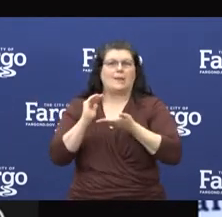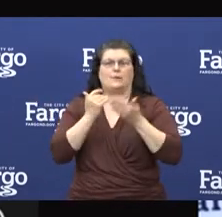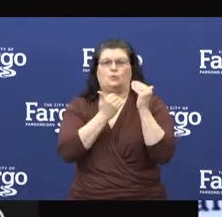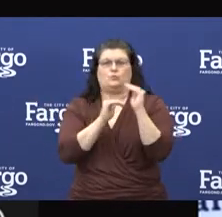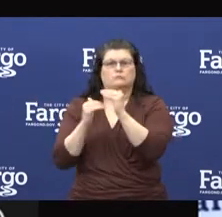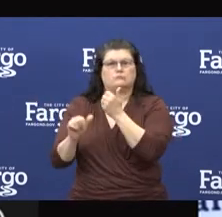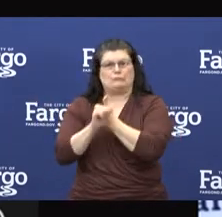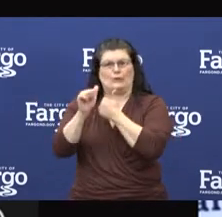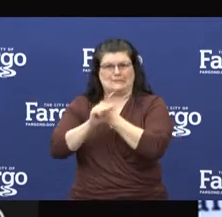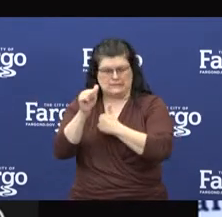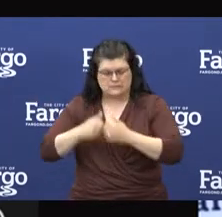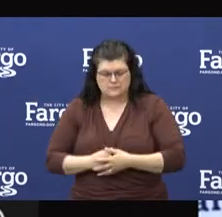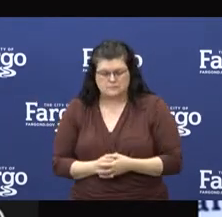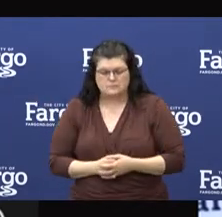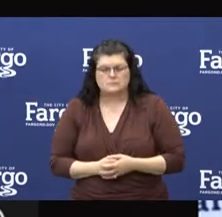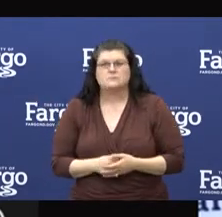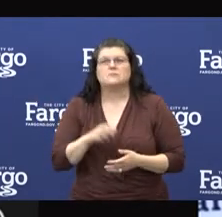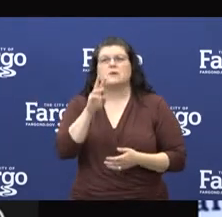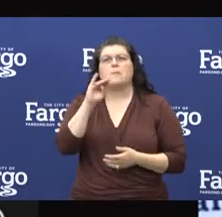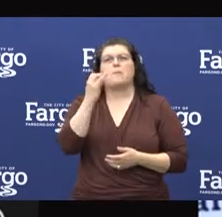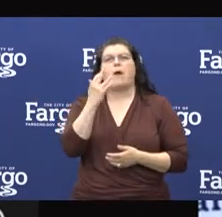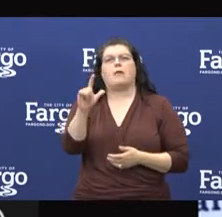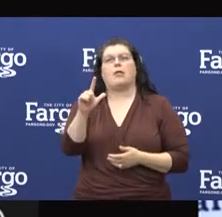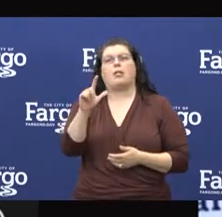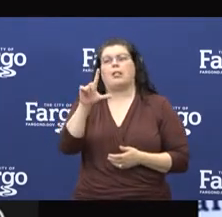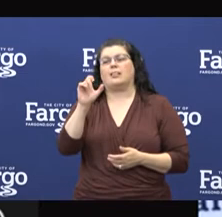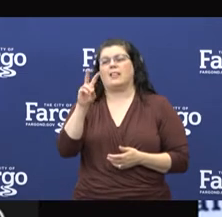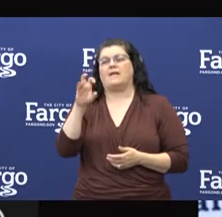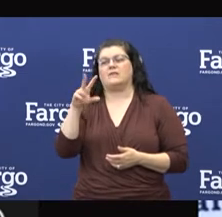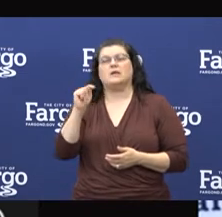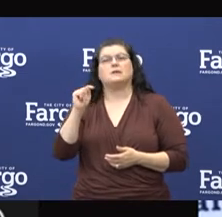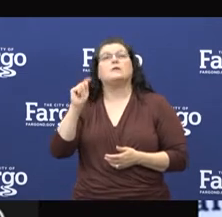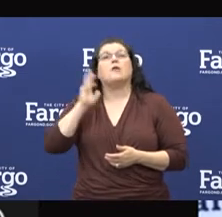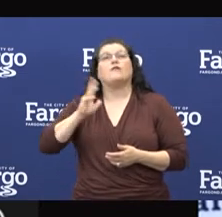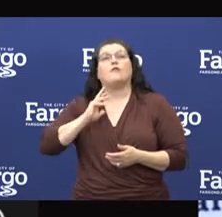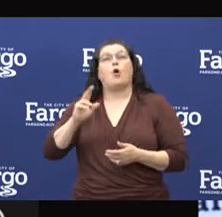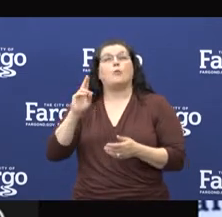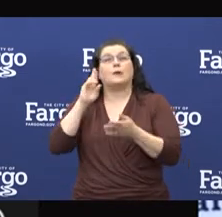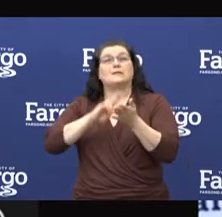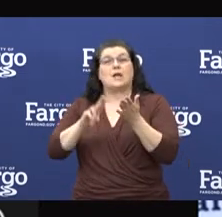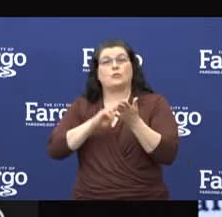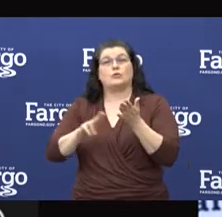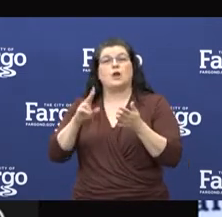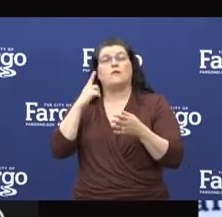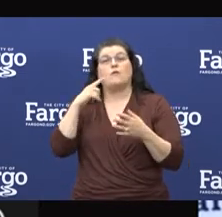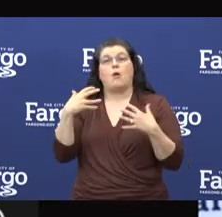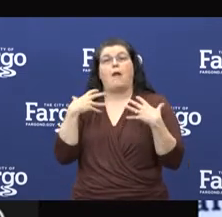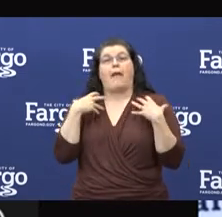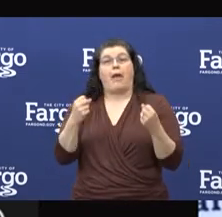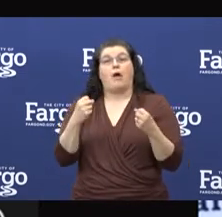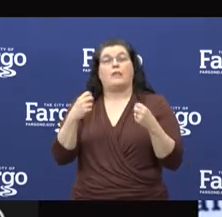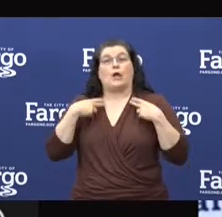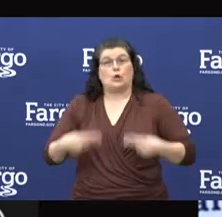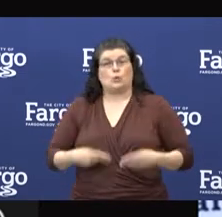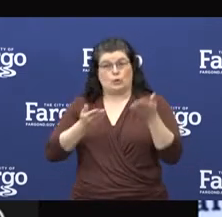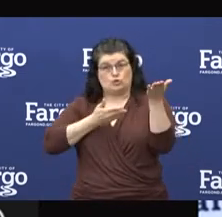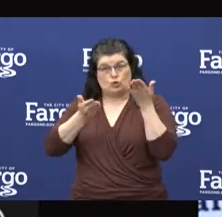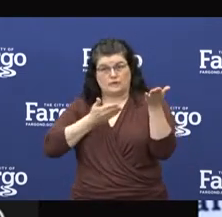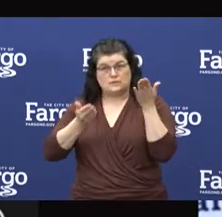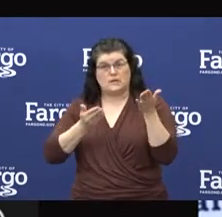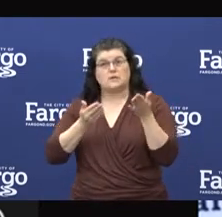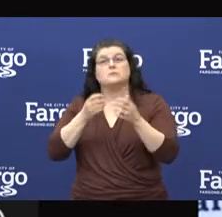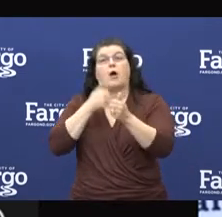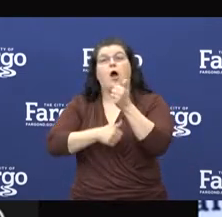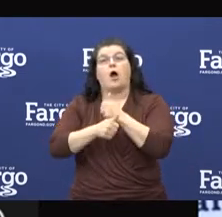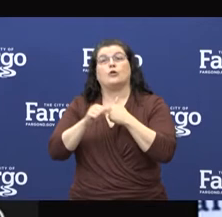them. Michael Levitt, the former Secretary of Health and Human Services under George W. Bush, said, "Everything we do